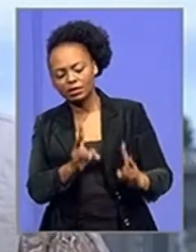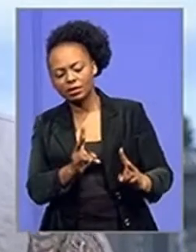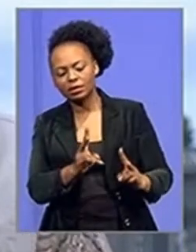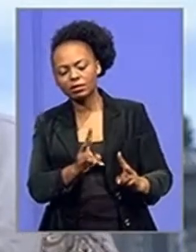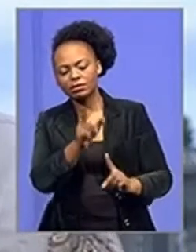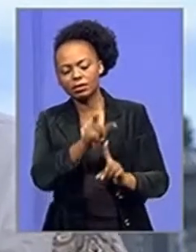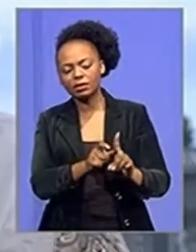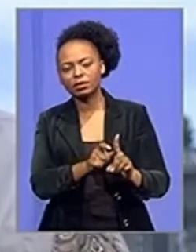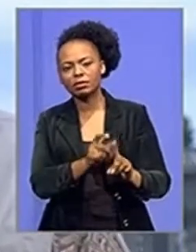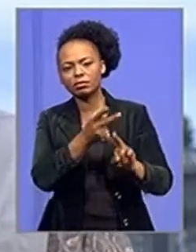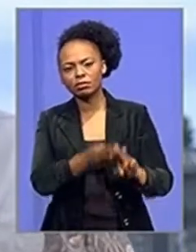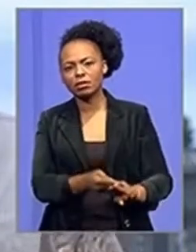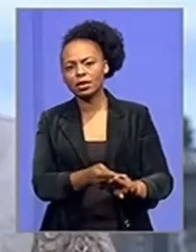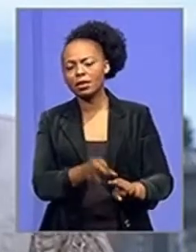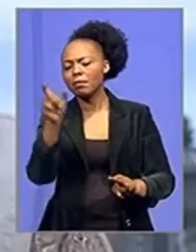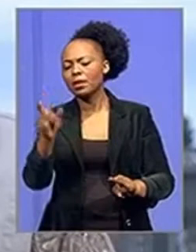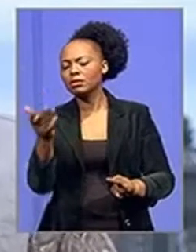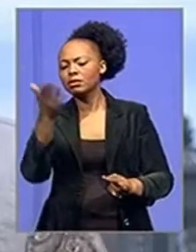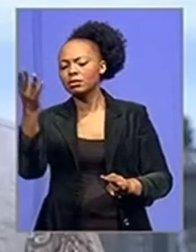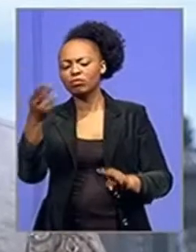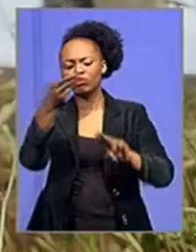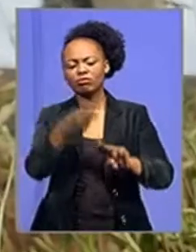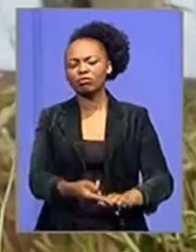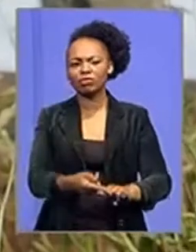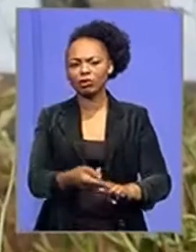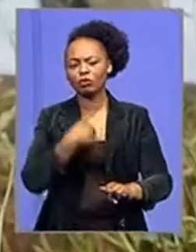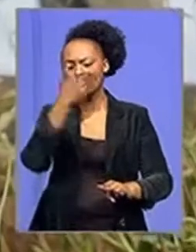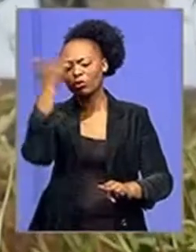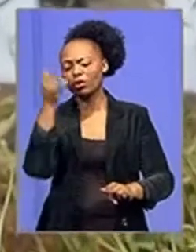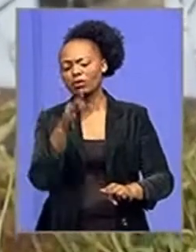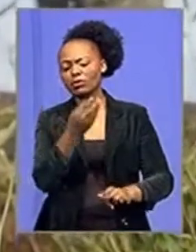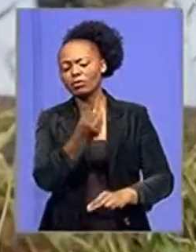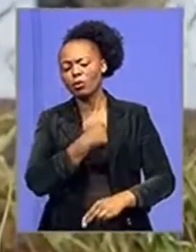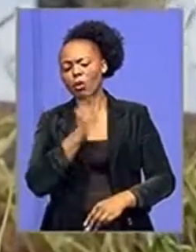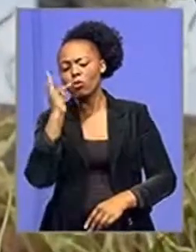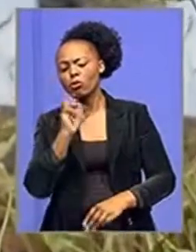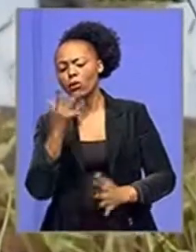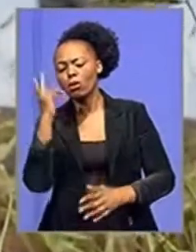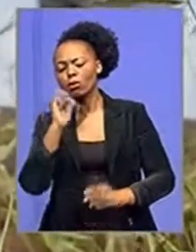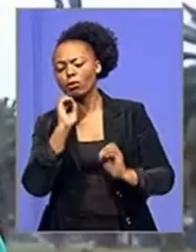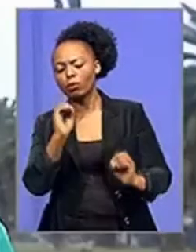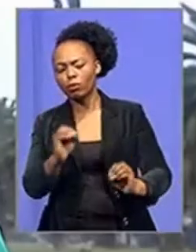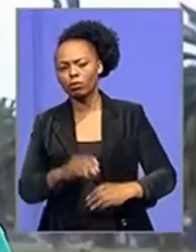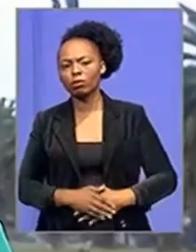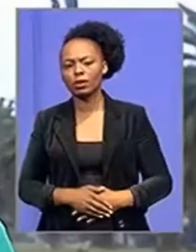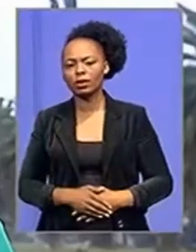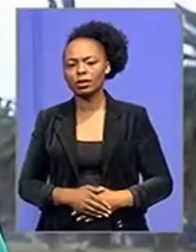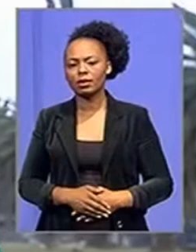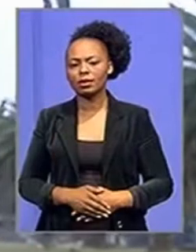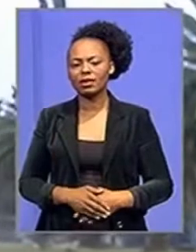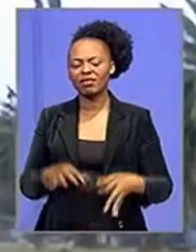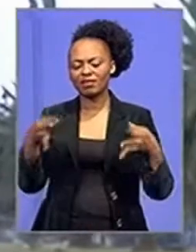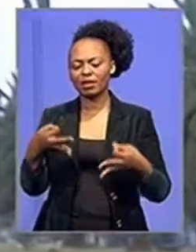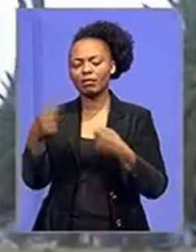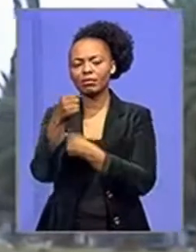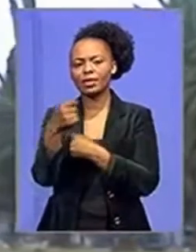motho modimo a re itse gore wa re utlwa re ga re utlwe nang ba city parks ba re ba tlo nyakešiša mix up eo e ka nna tswa e